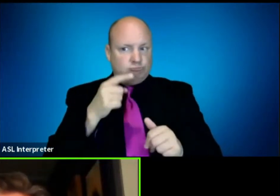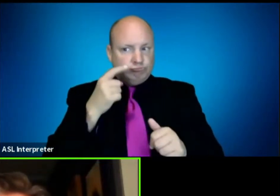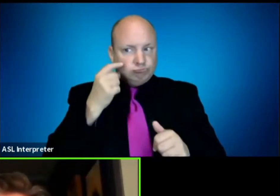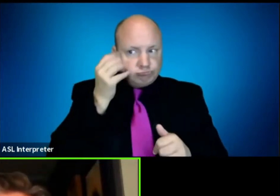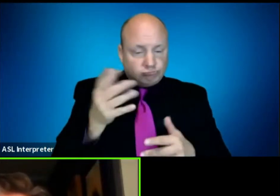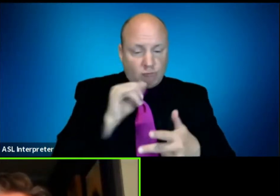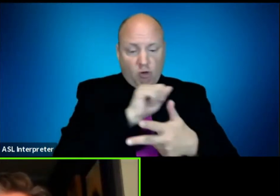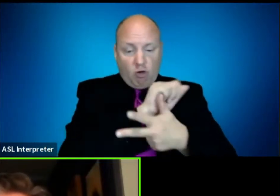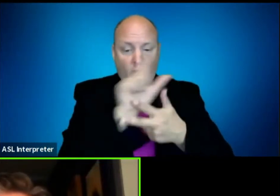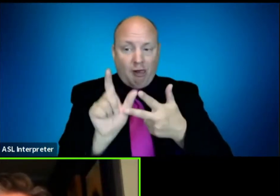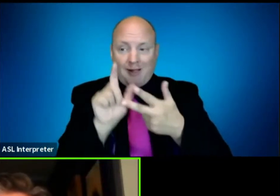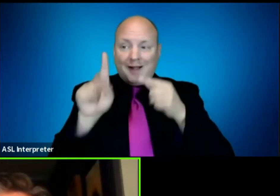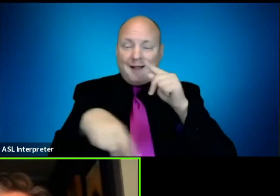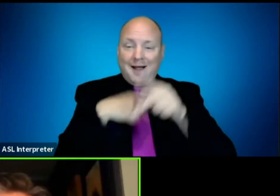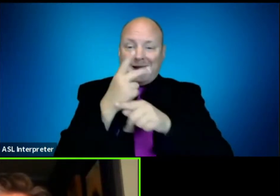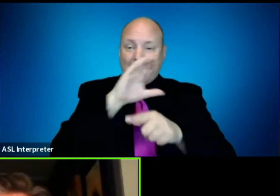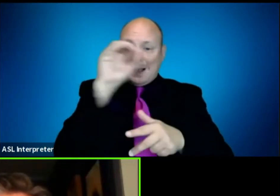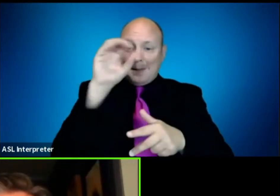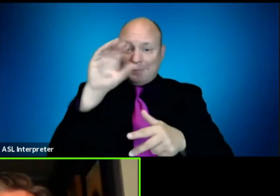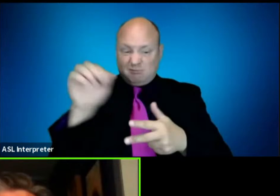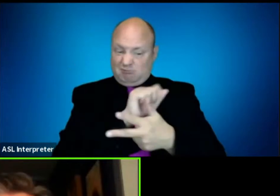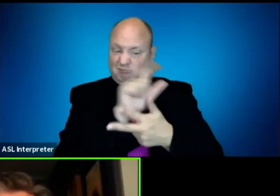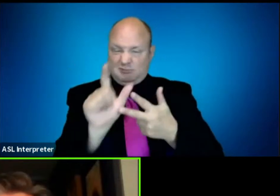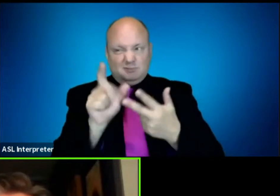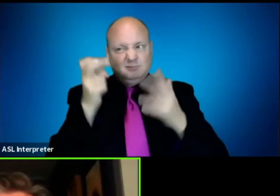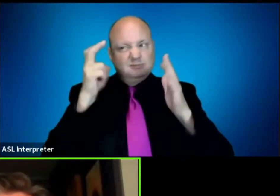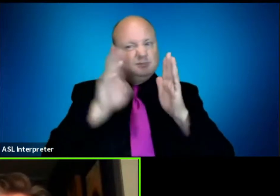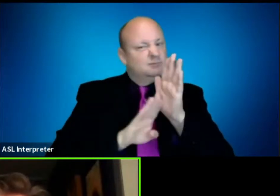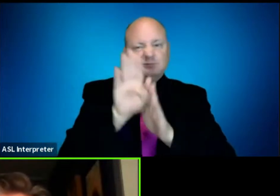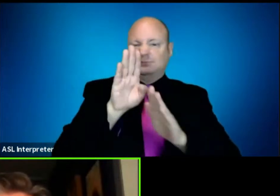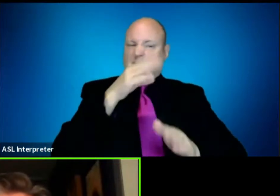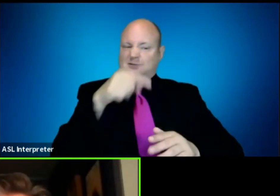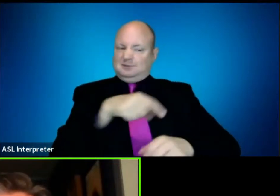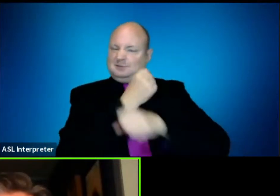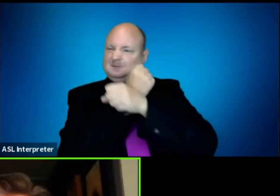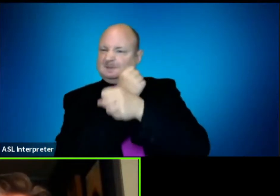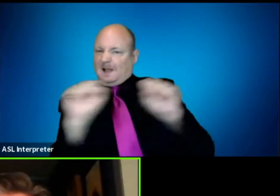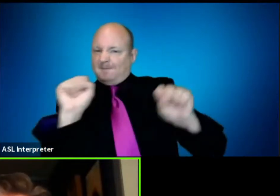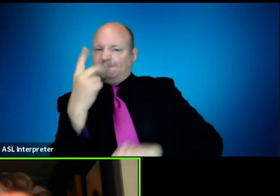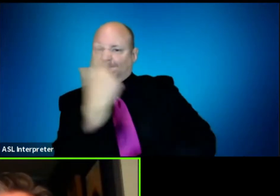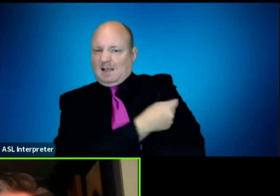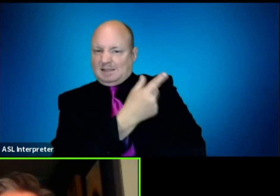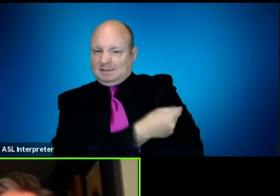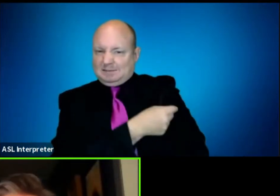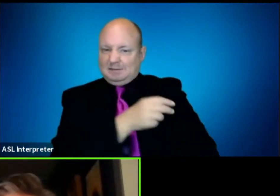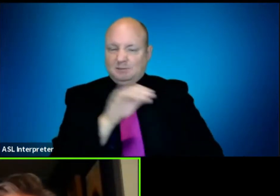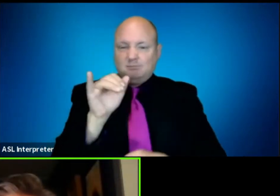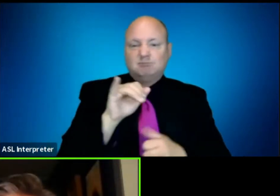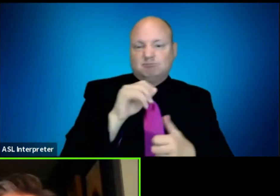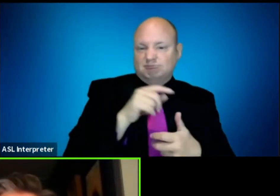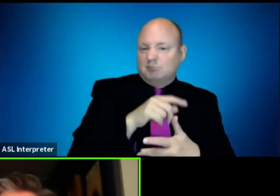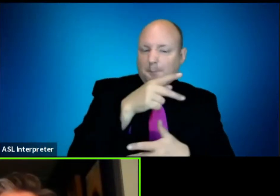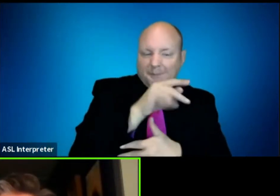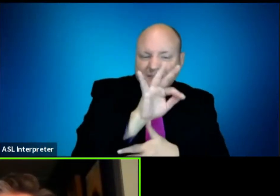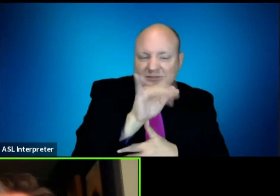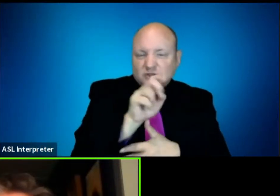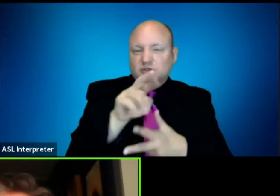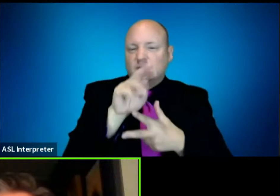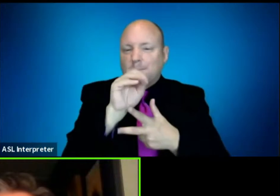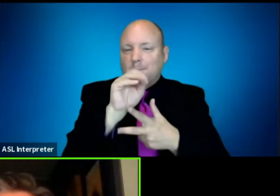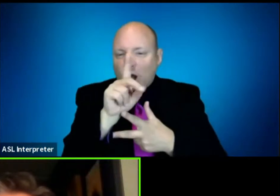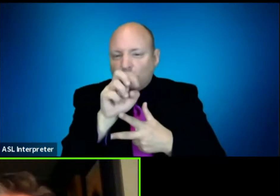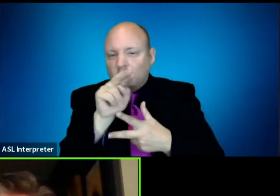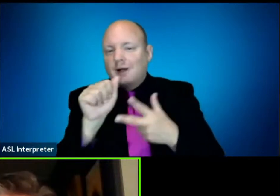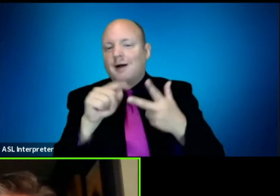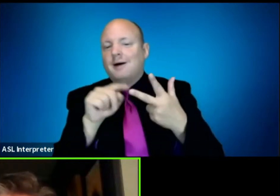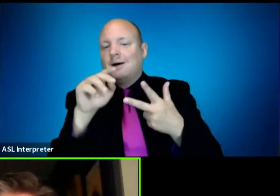all developed before the Delta variant had come into being, still seem to be protecting very well against the Delta variant. Yes, we are